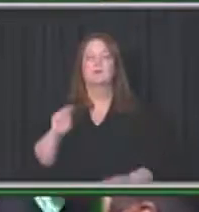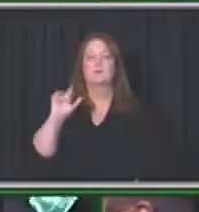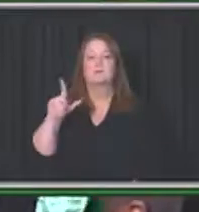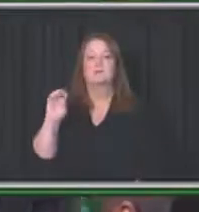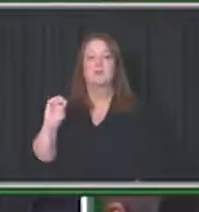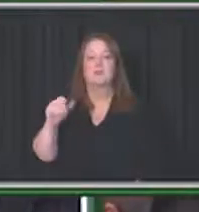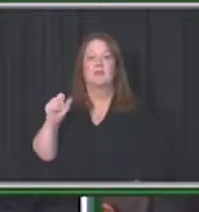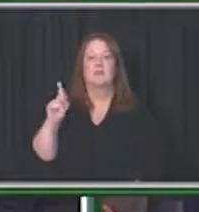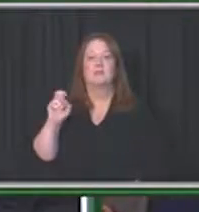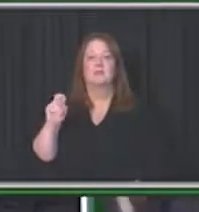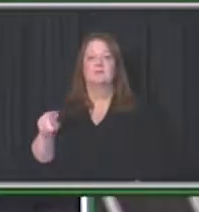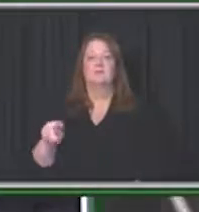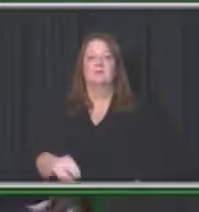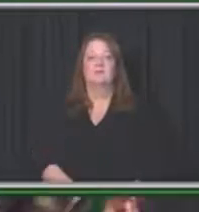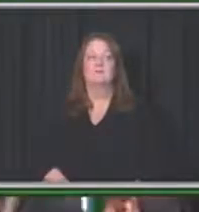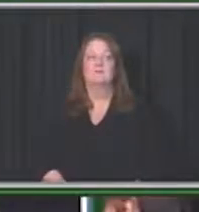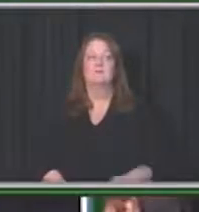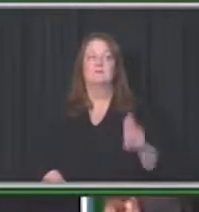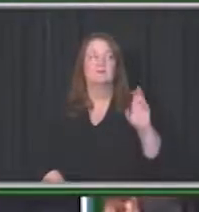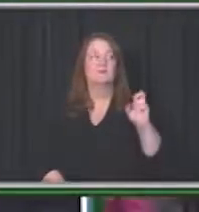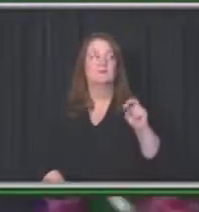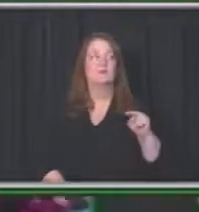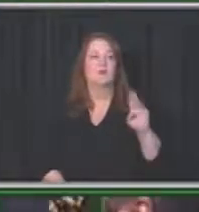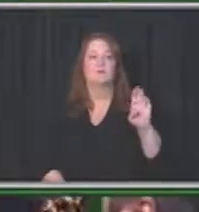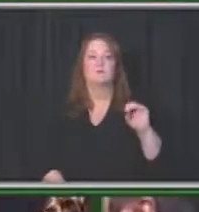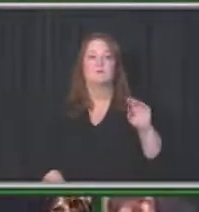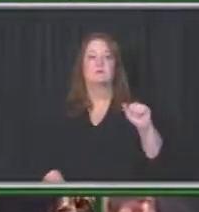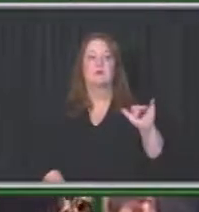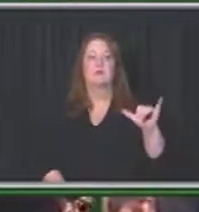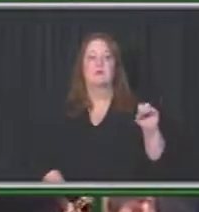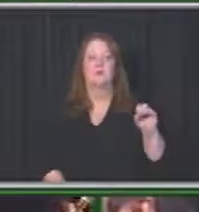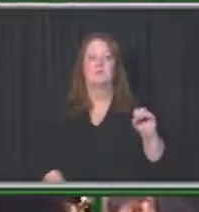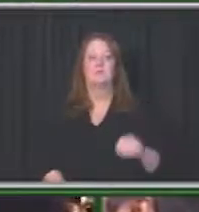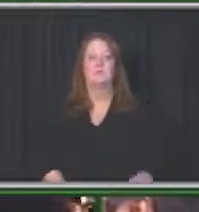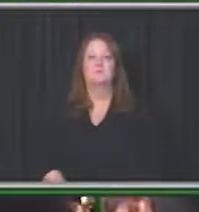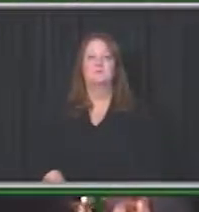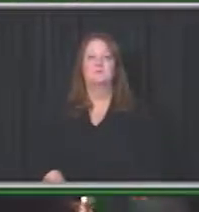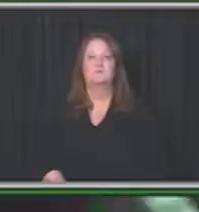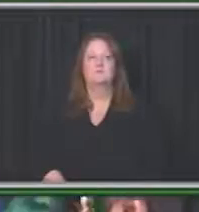Michelle Anderson. Brian Bodeo.